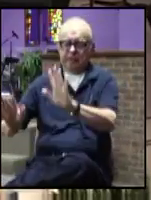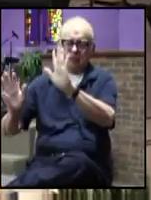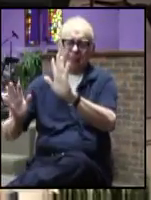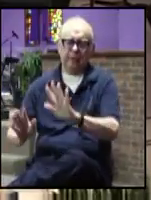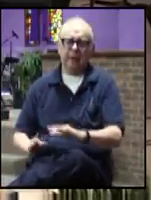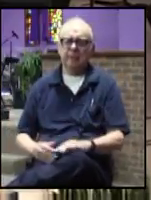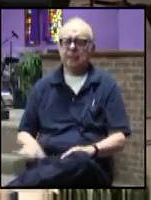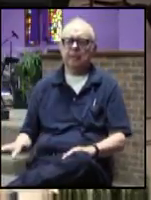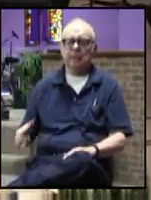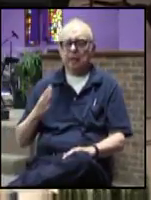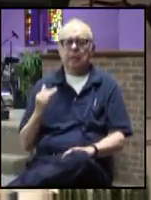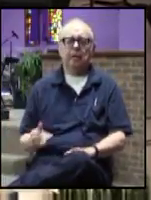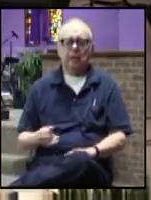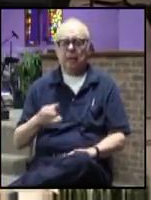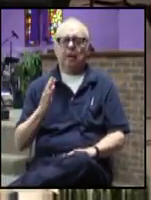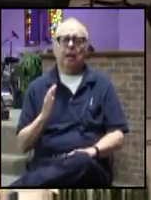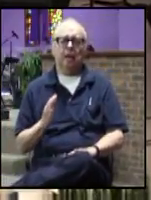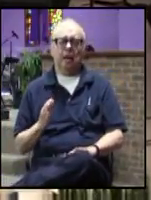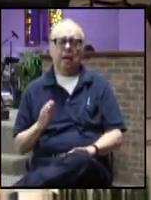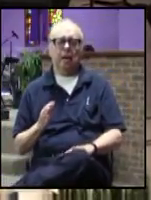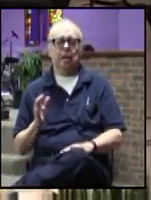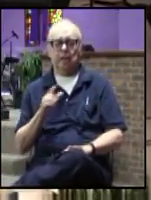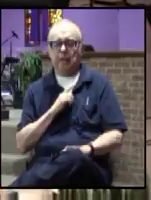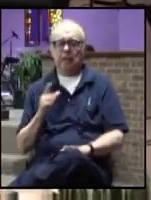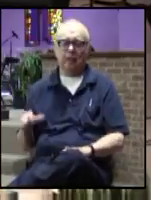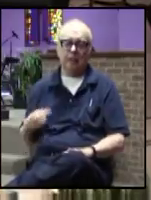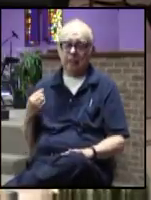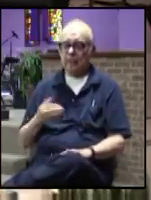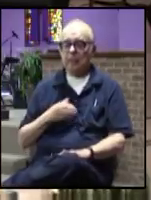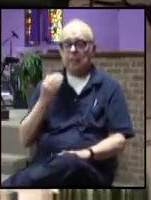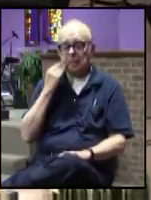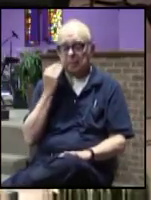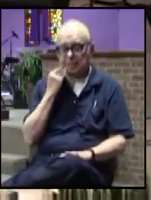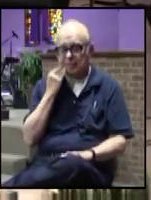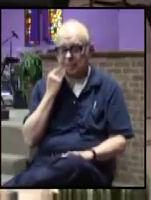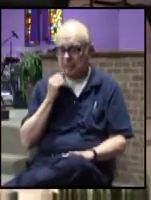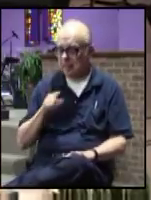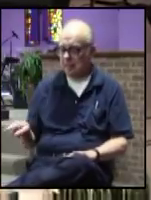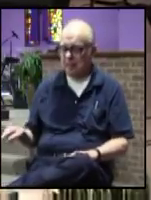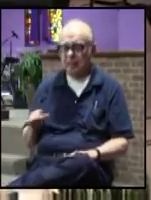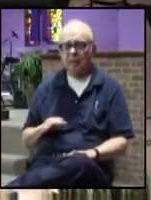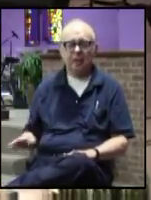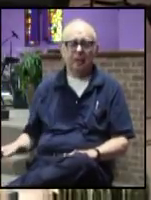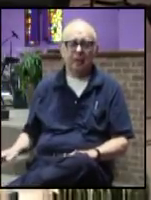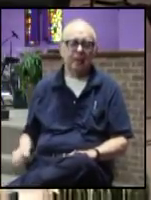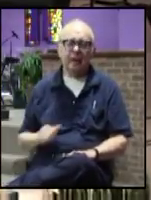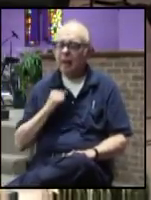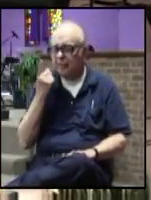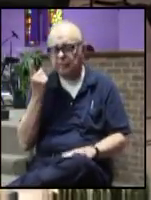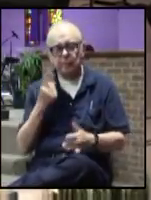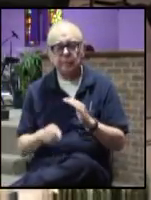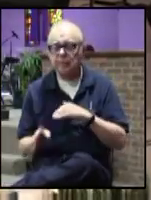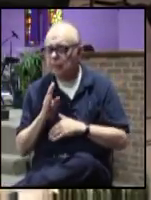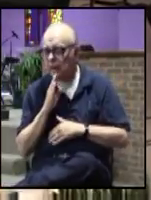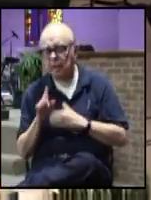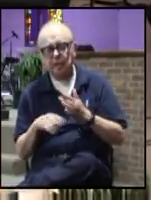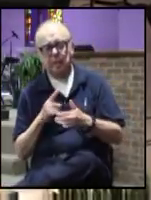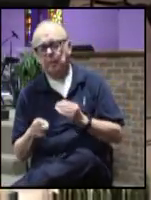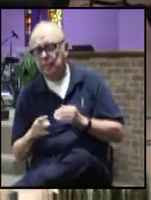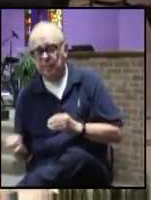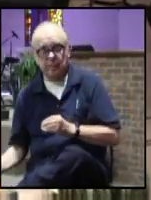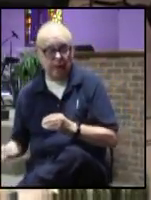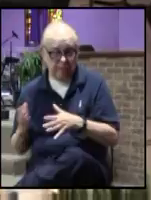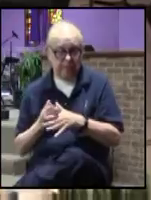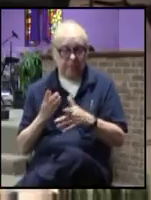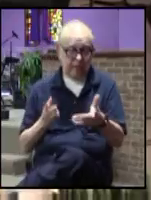Let's send them away. Because God, or Lord, we know these kids, they're not going to understand what you're talking